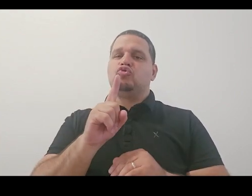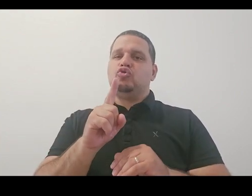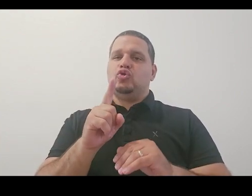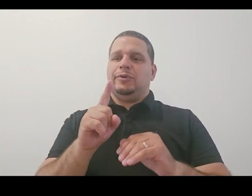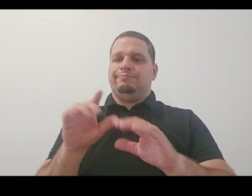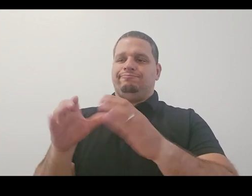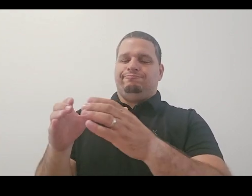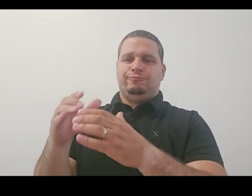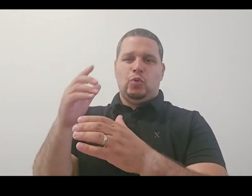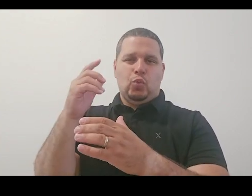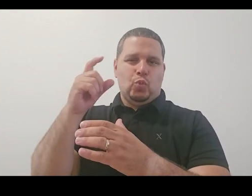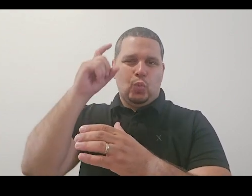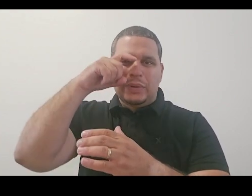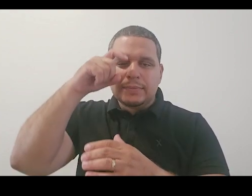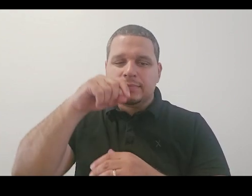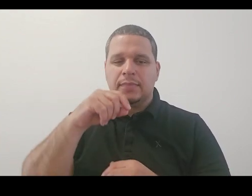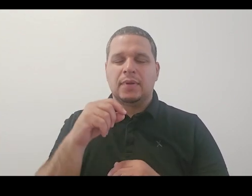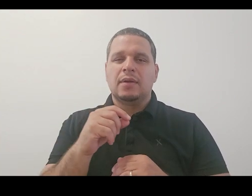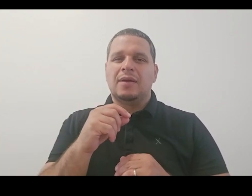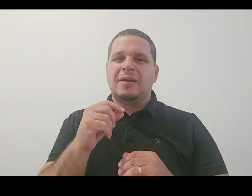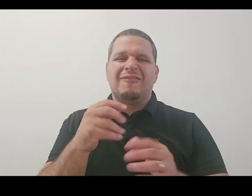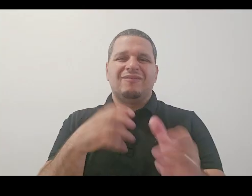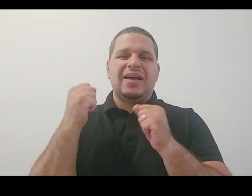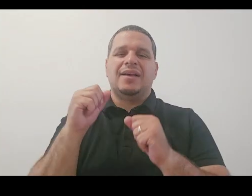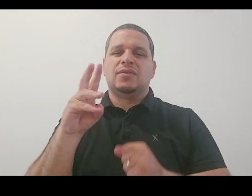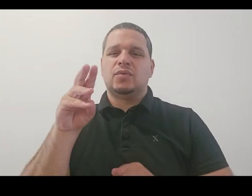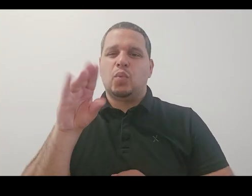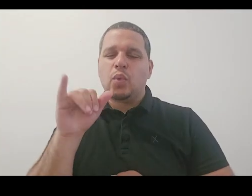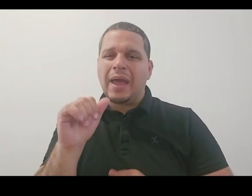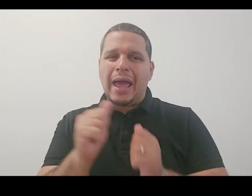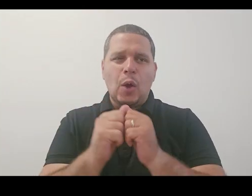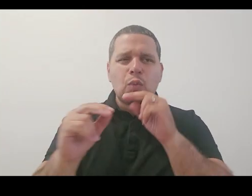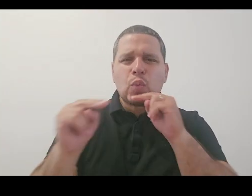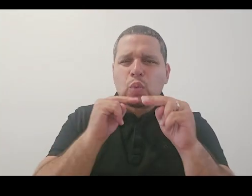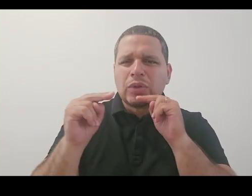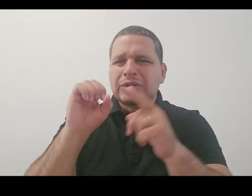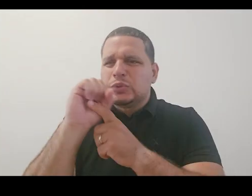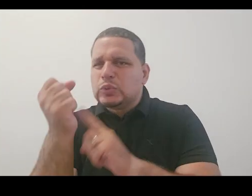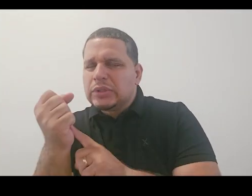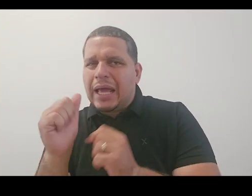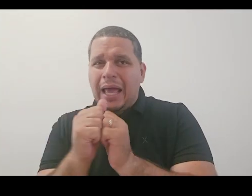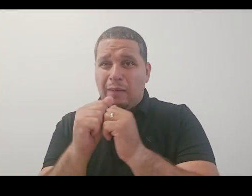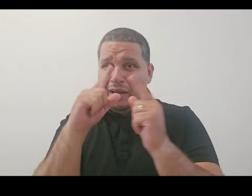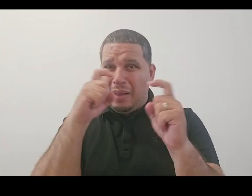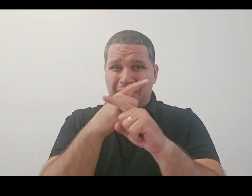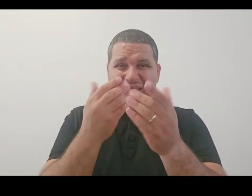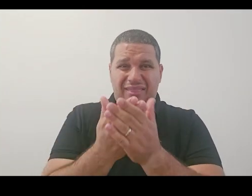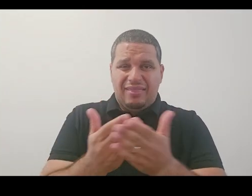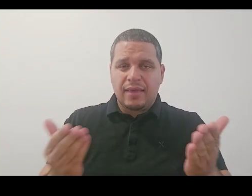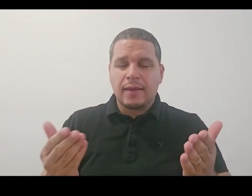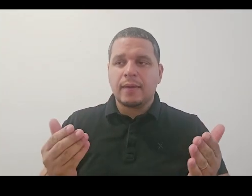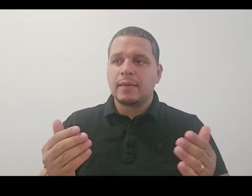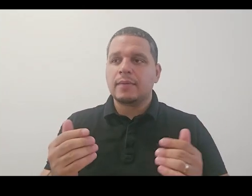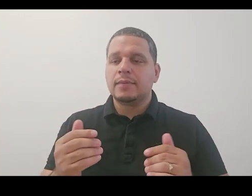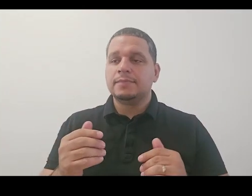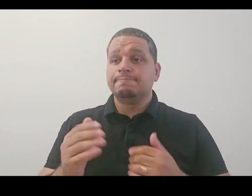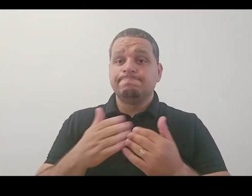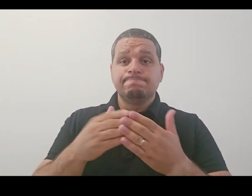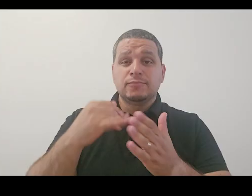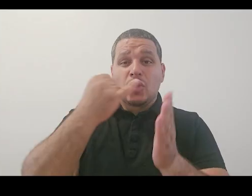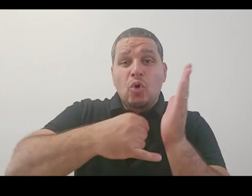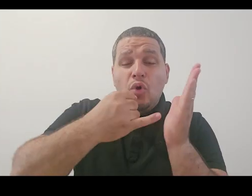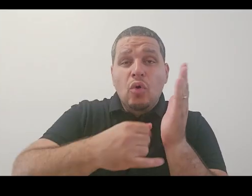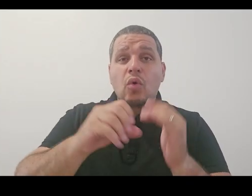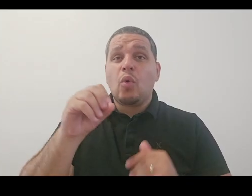of wisdom and usually the quickest way to learn how to negotiate a situation or to do a complicated thing, whether